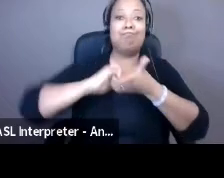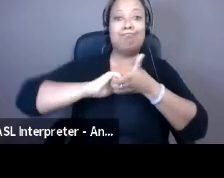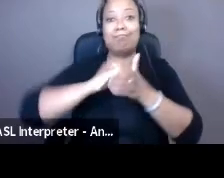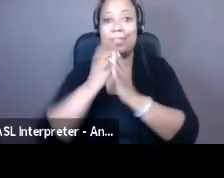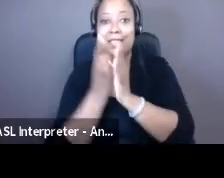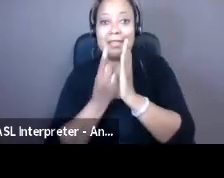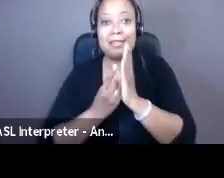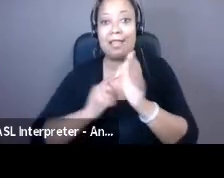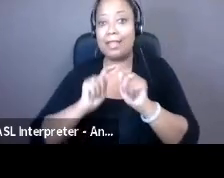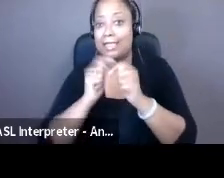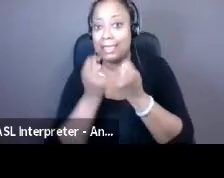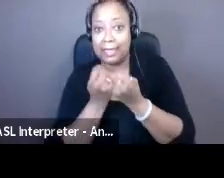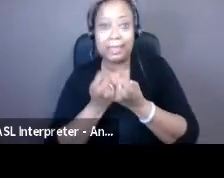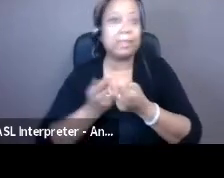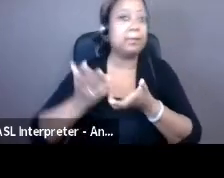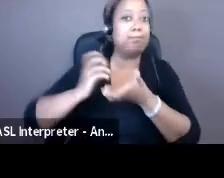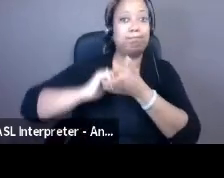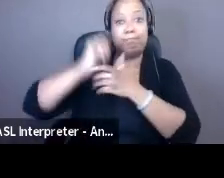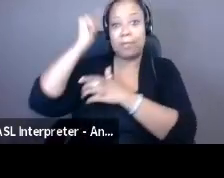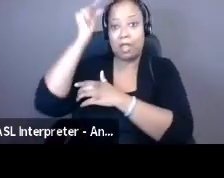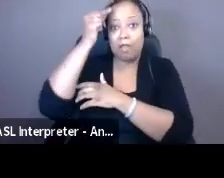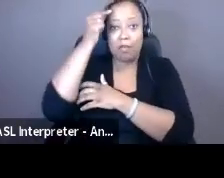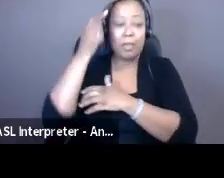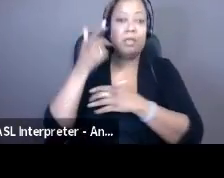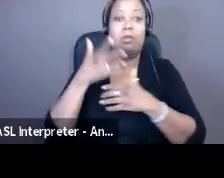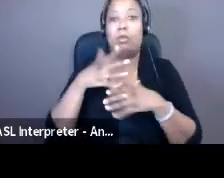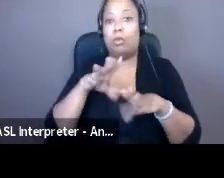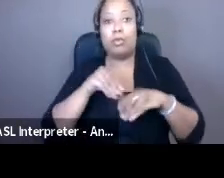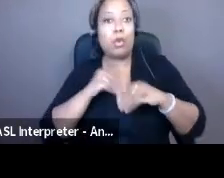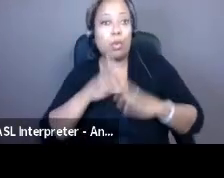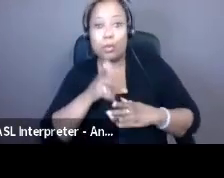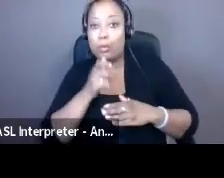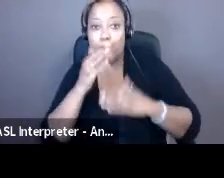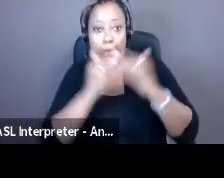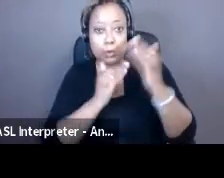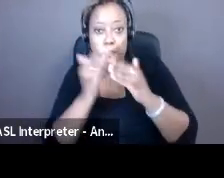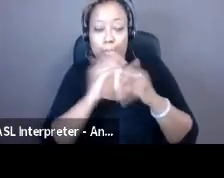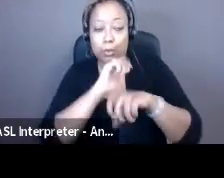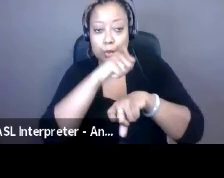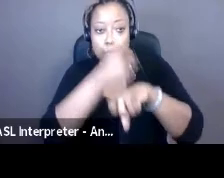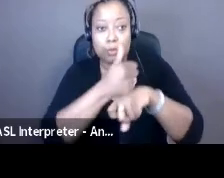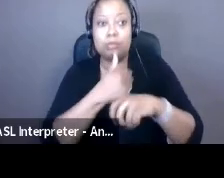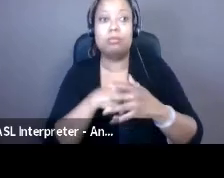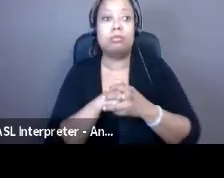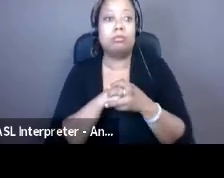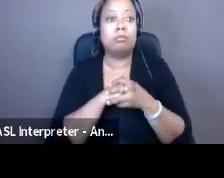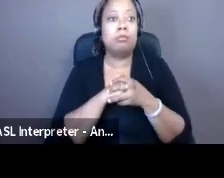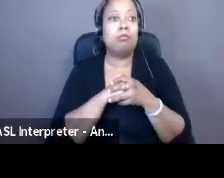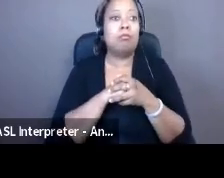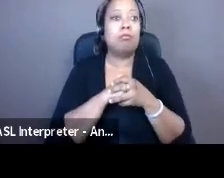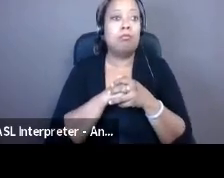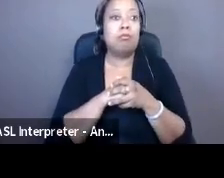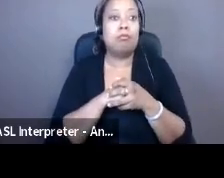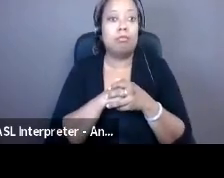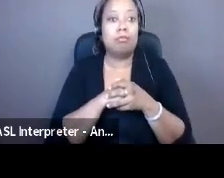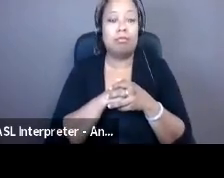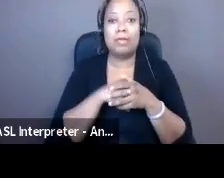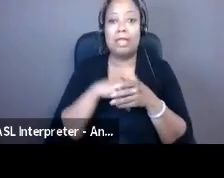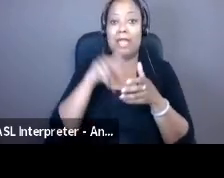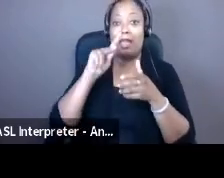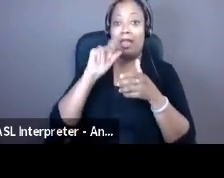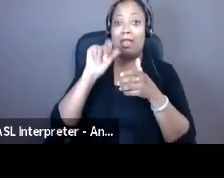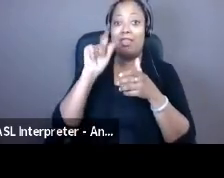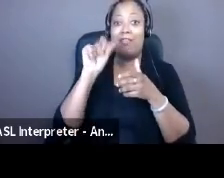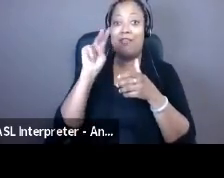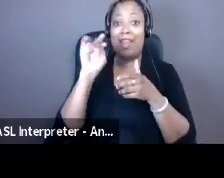or with the government who is, or the owner who is building these buildings. We have the Minnesota Vikings football stadium where